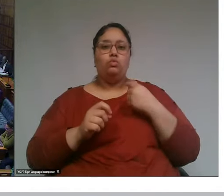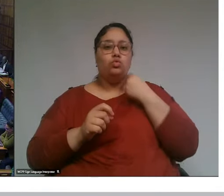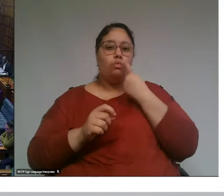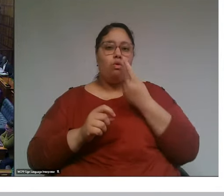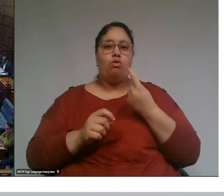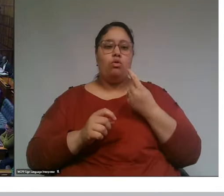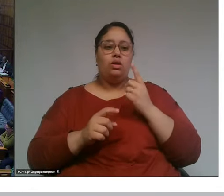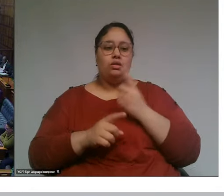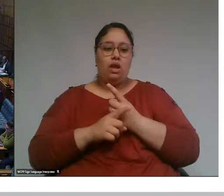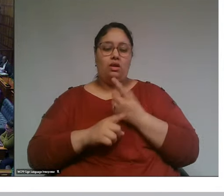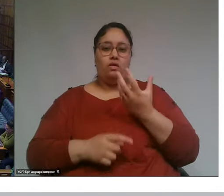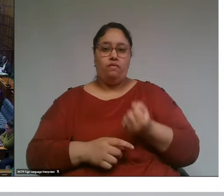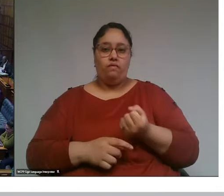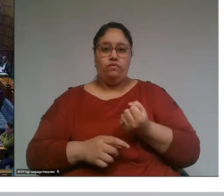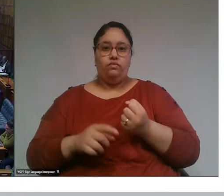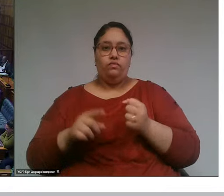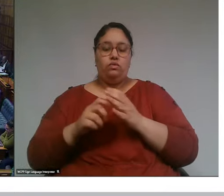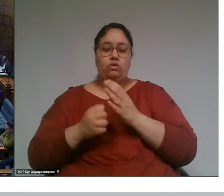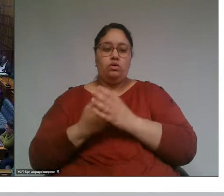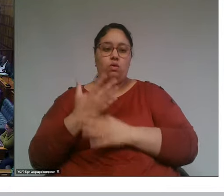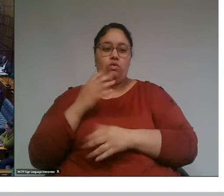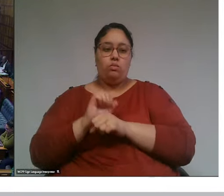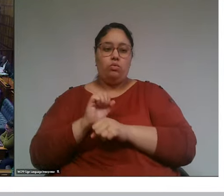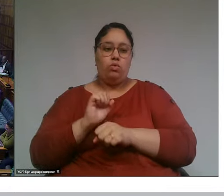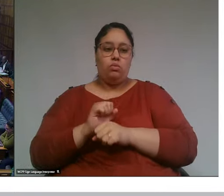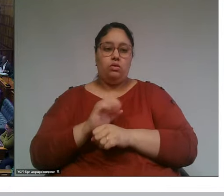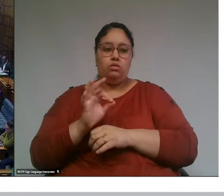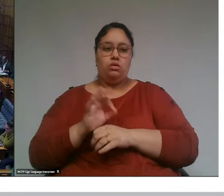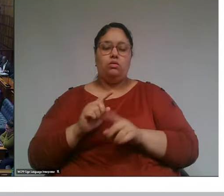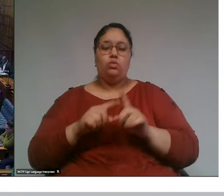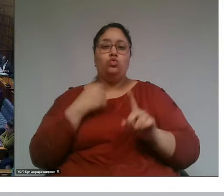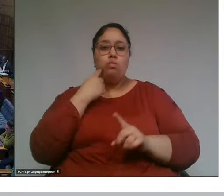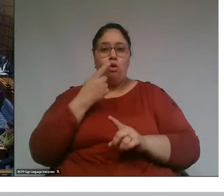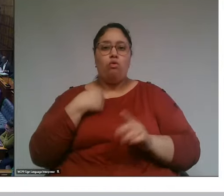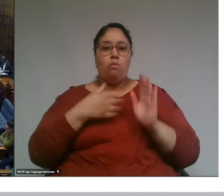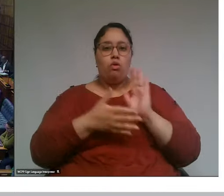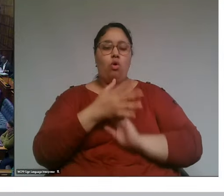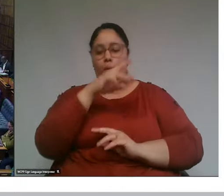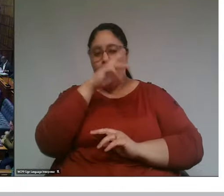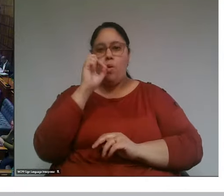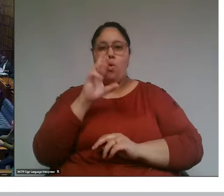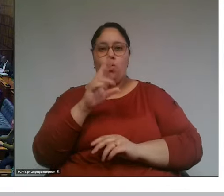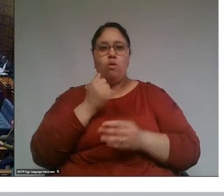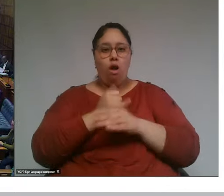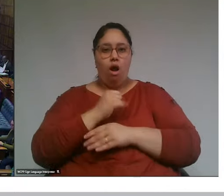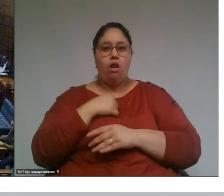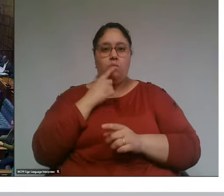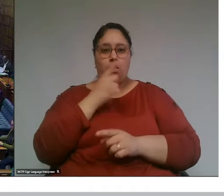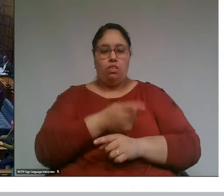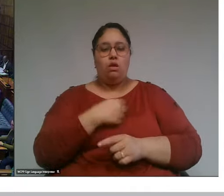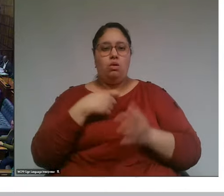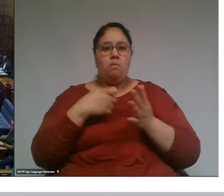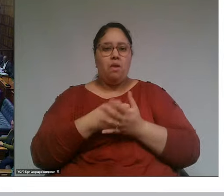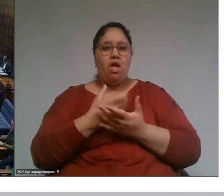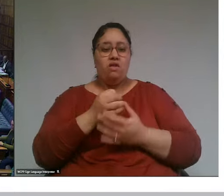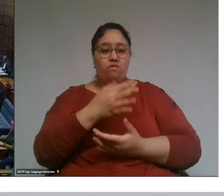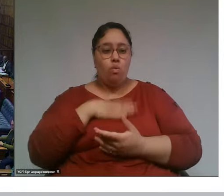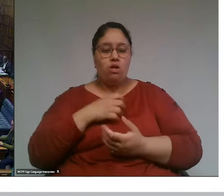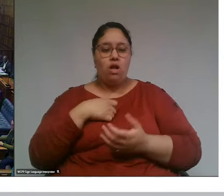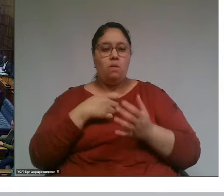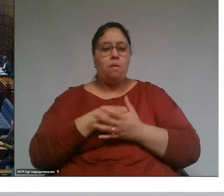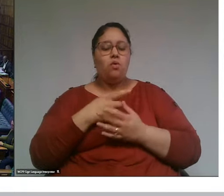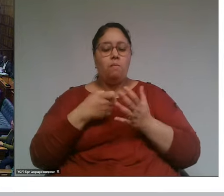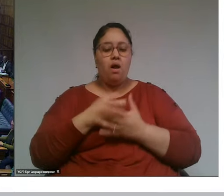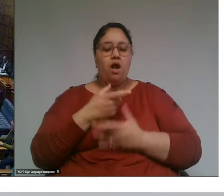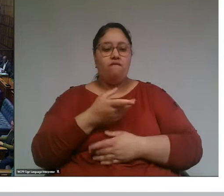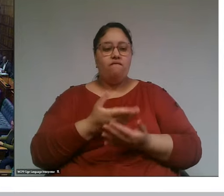anticipate or a growth in unemployment so it's essentially a measure of of sentiment uh by our private sector